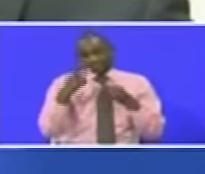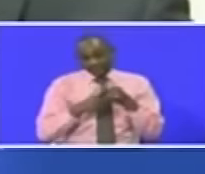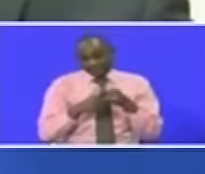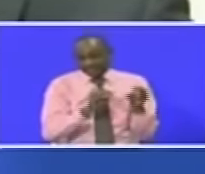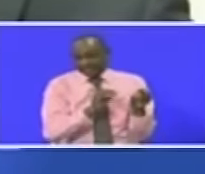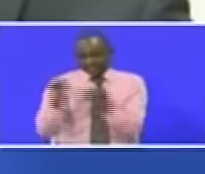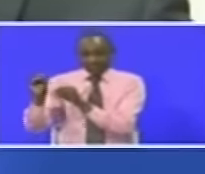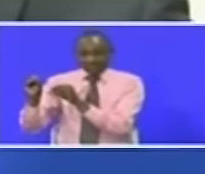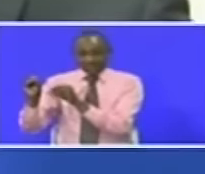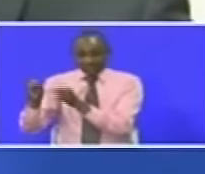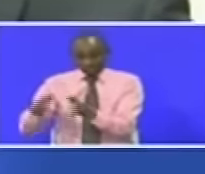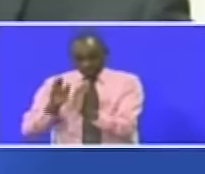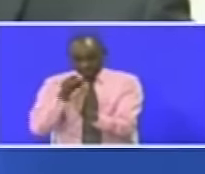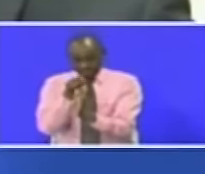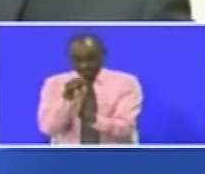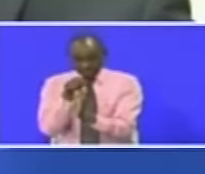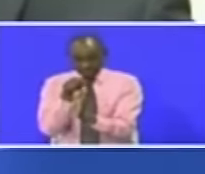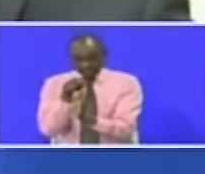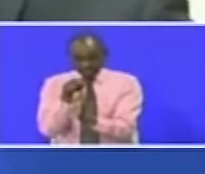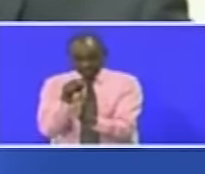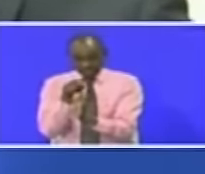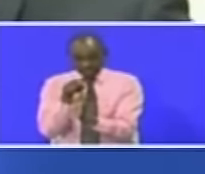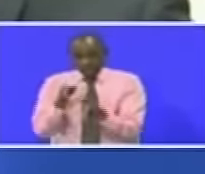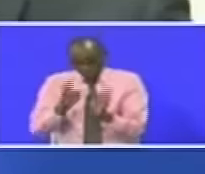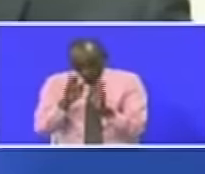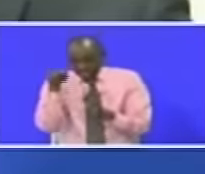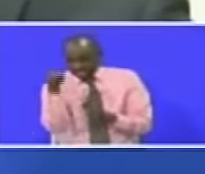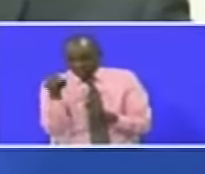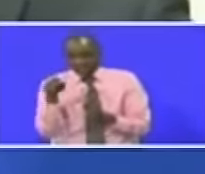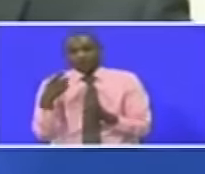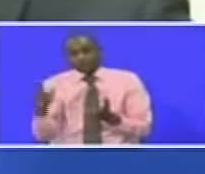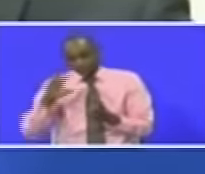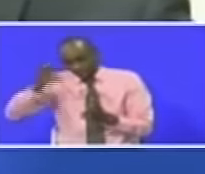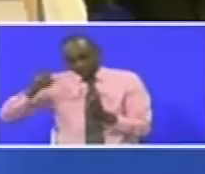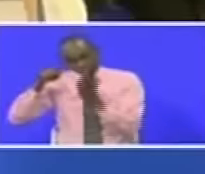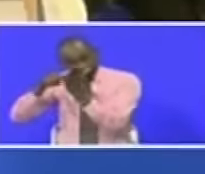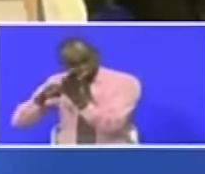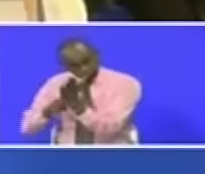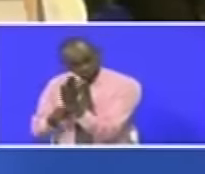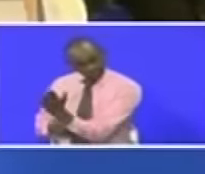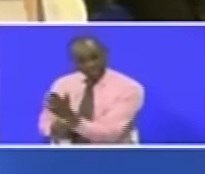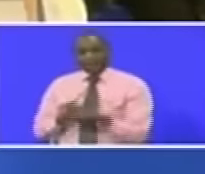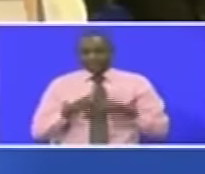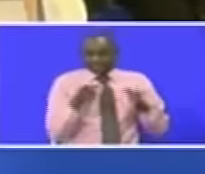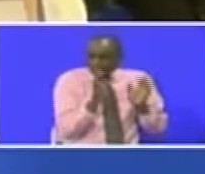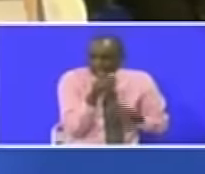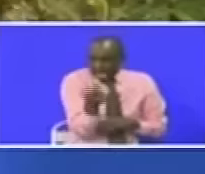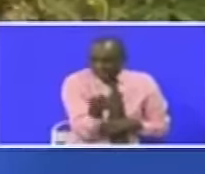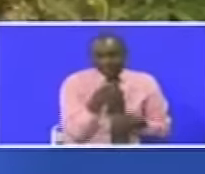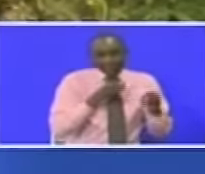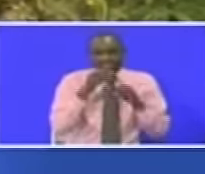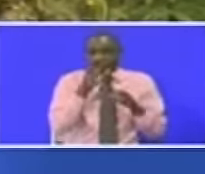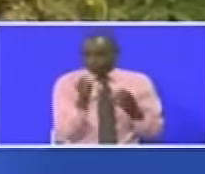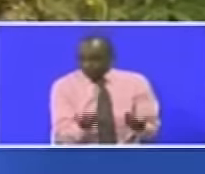transferred roads, the roads that are supposed to go to the counties, except the roads that are being